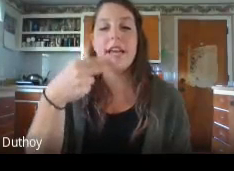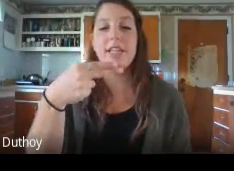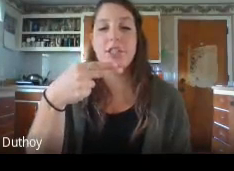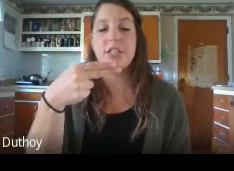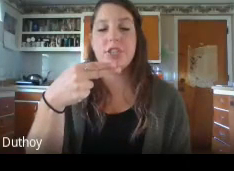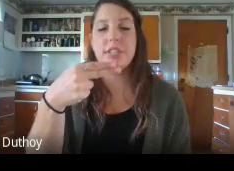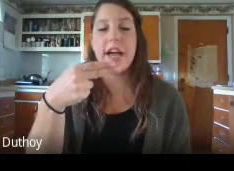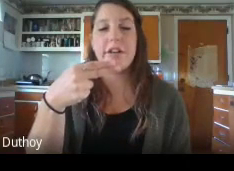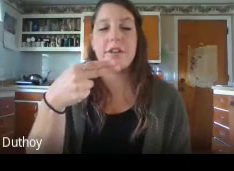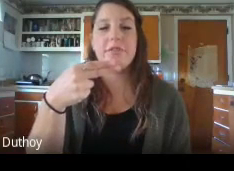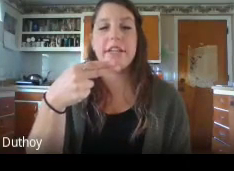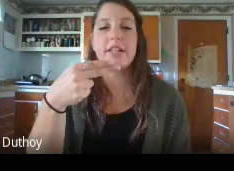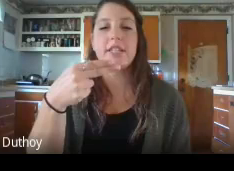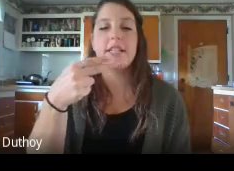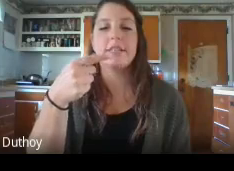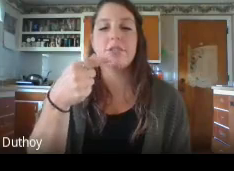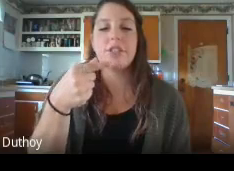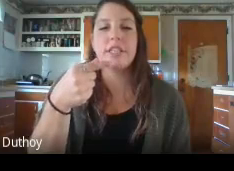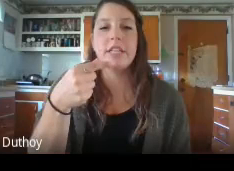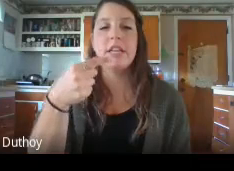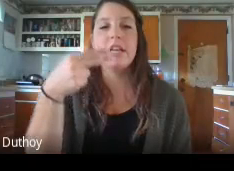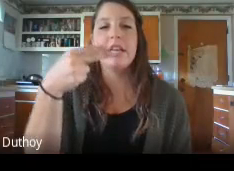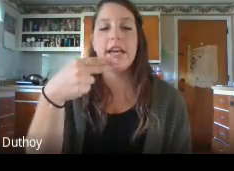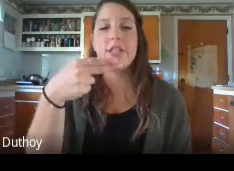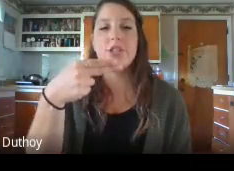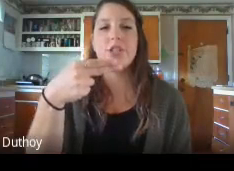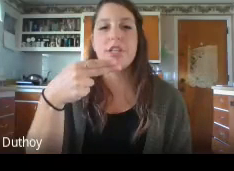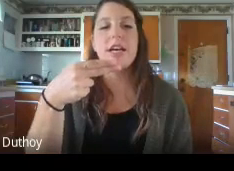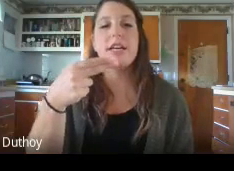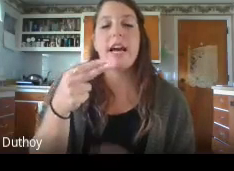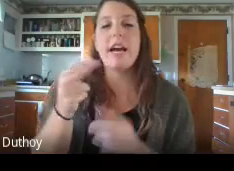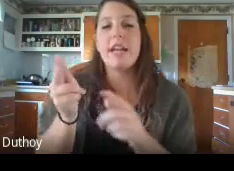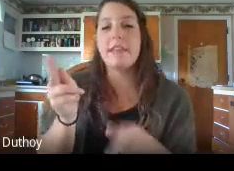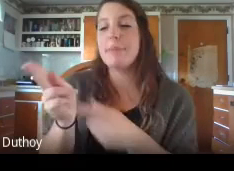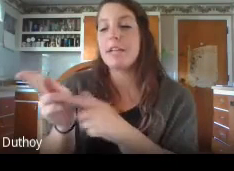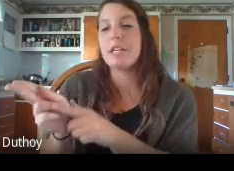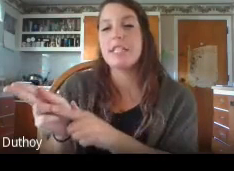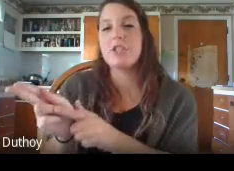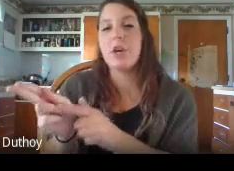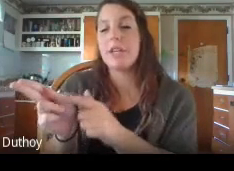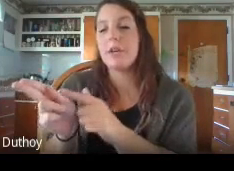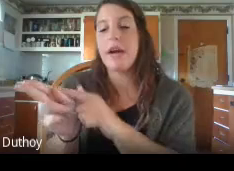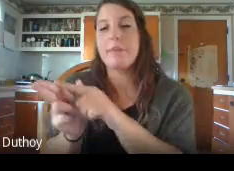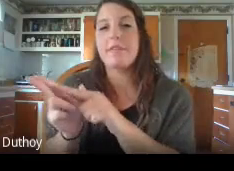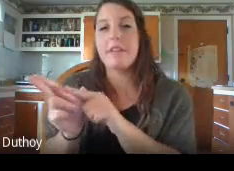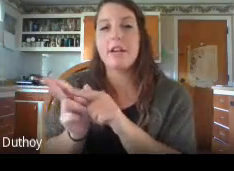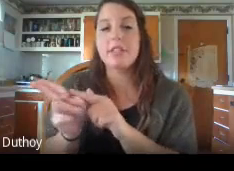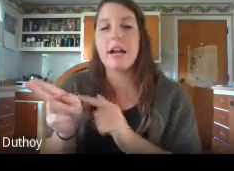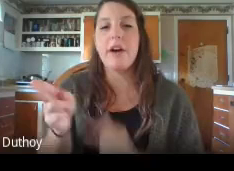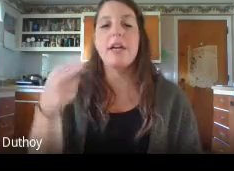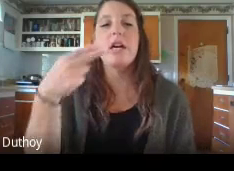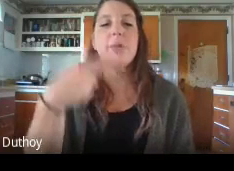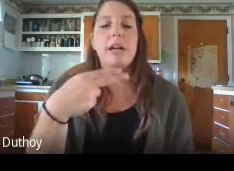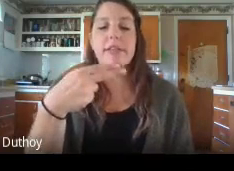And then H is just add another finger to that. So G, H. Again, in this picture, it's showing you how many